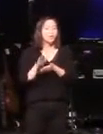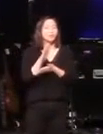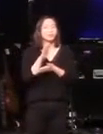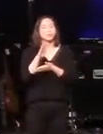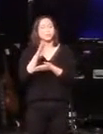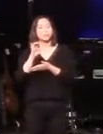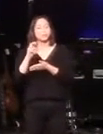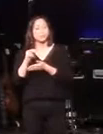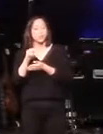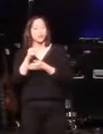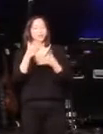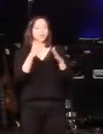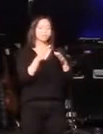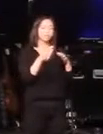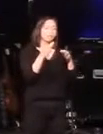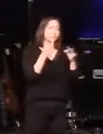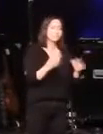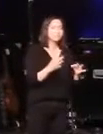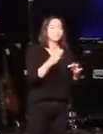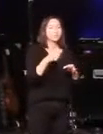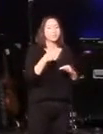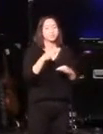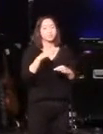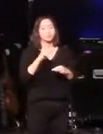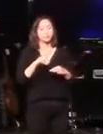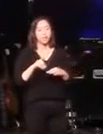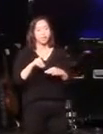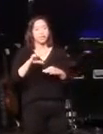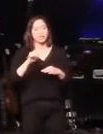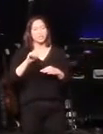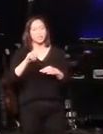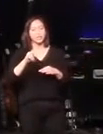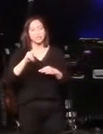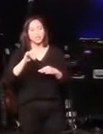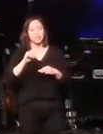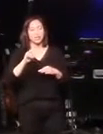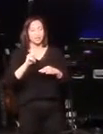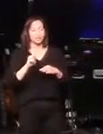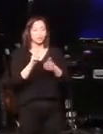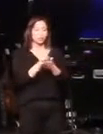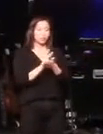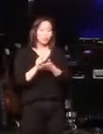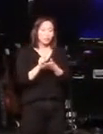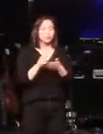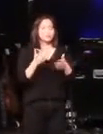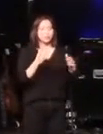Grand Canyon University. We now know how much it's going to cost. There it is. There's the amount. That's the scary thing.